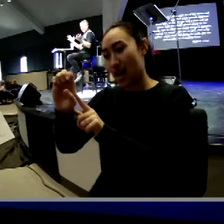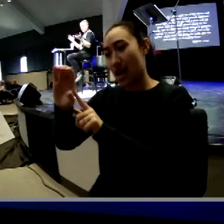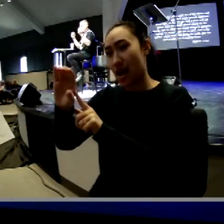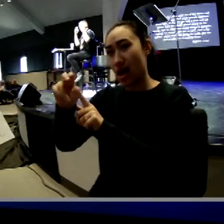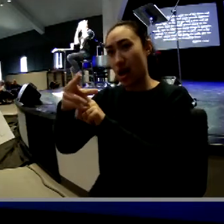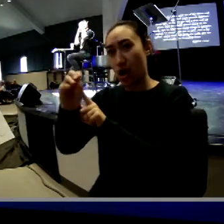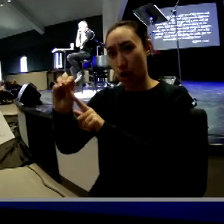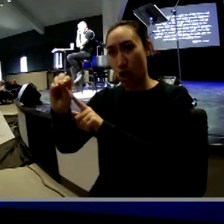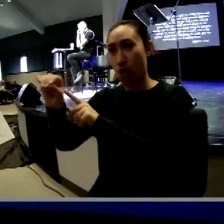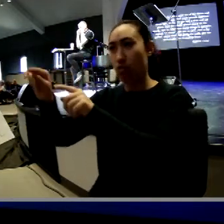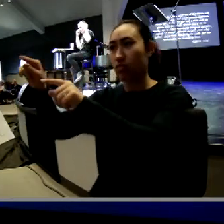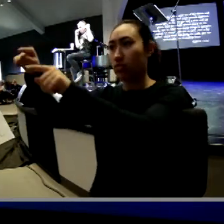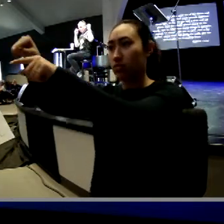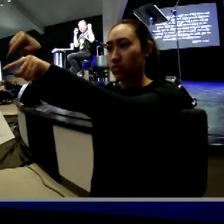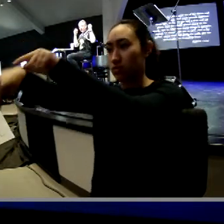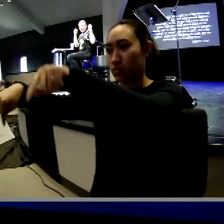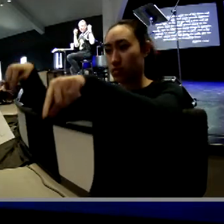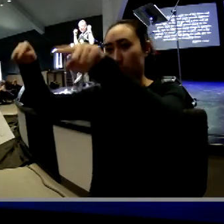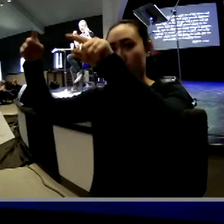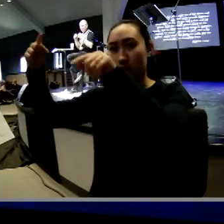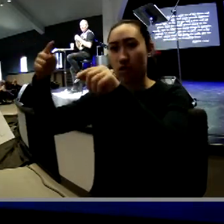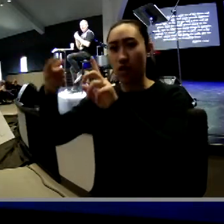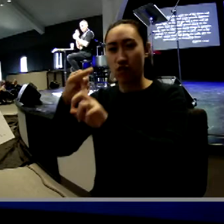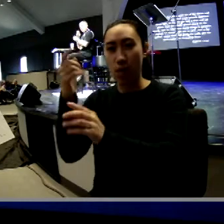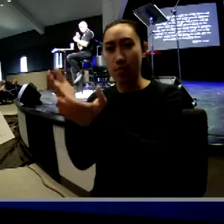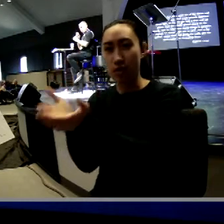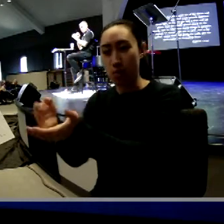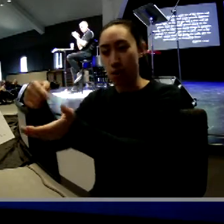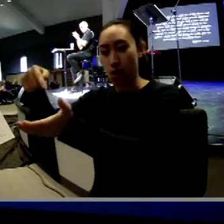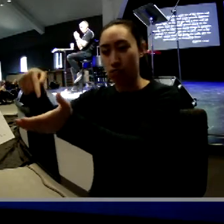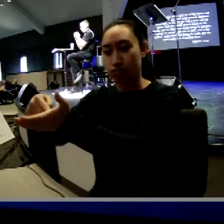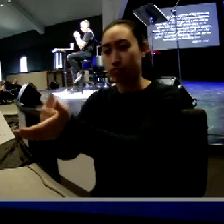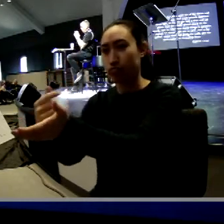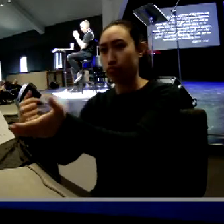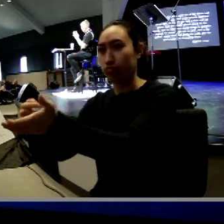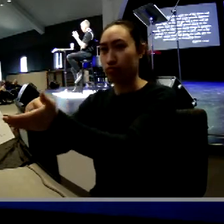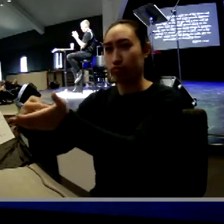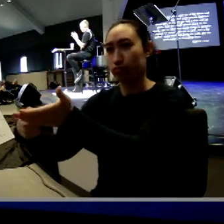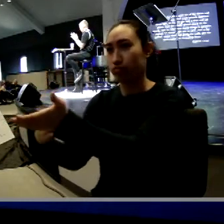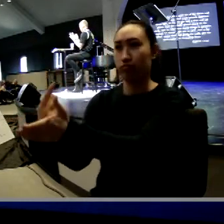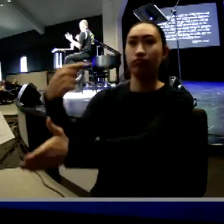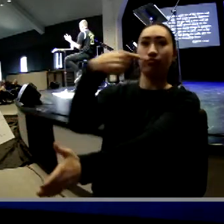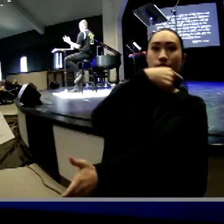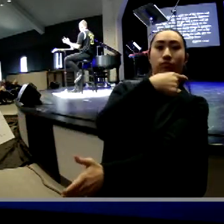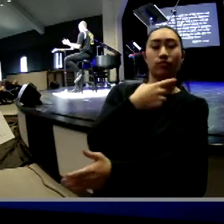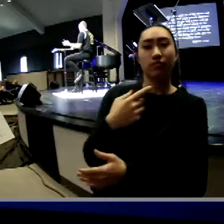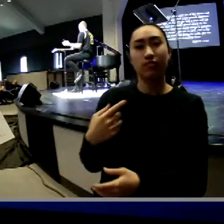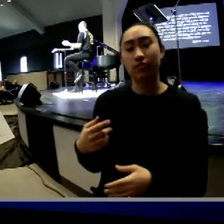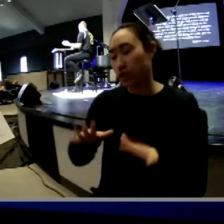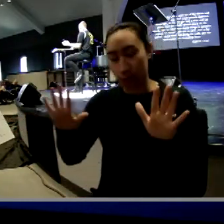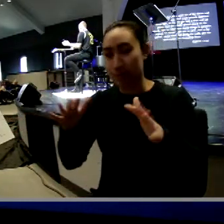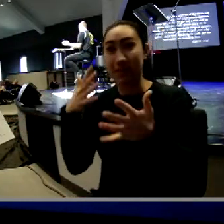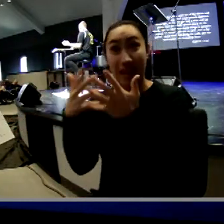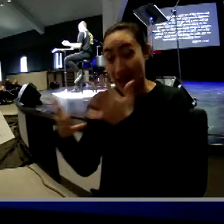they travel and the inner workings of the human ear and the little stirrup and the bone and all the science out because he made